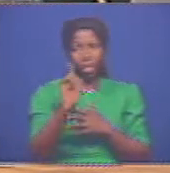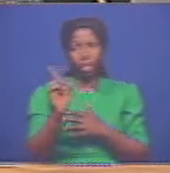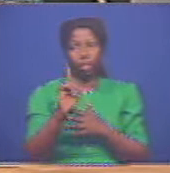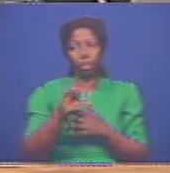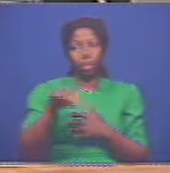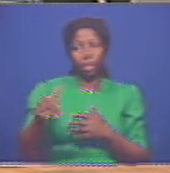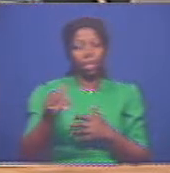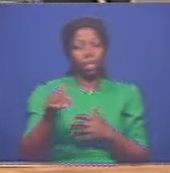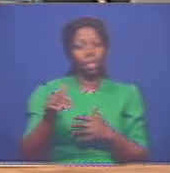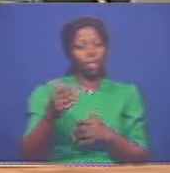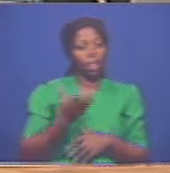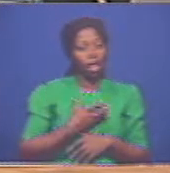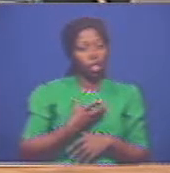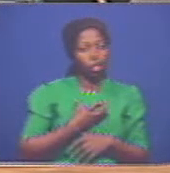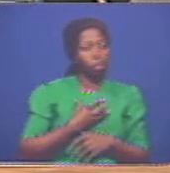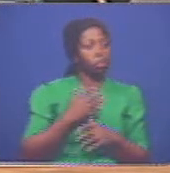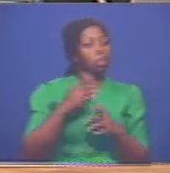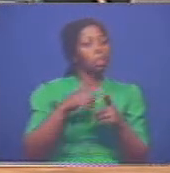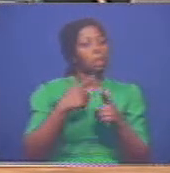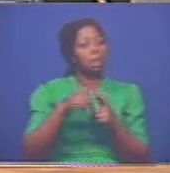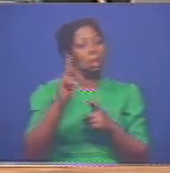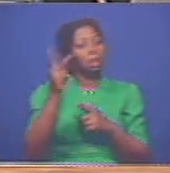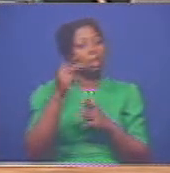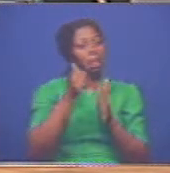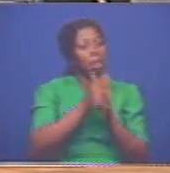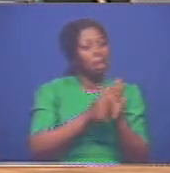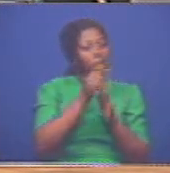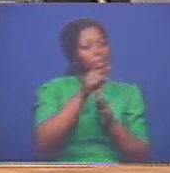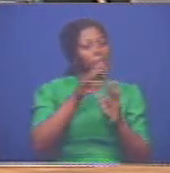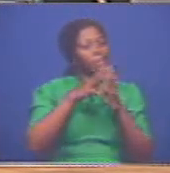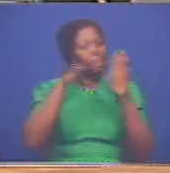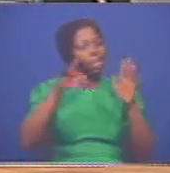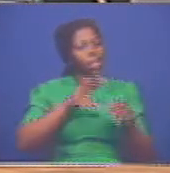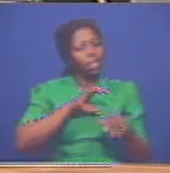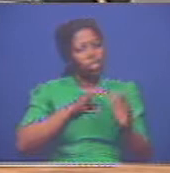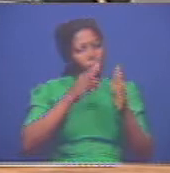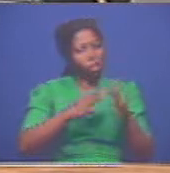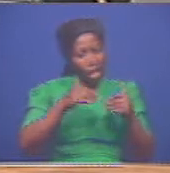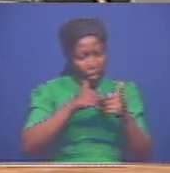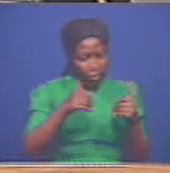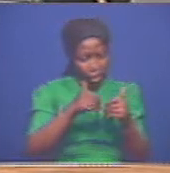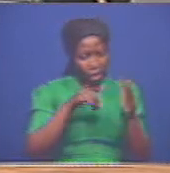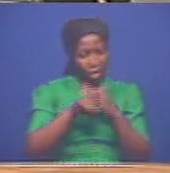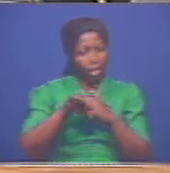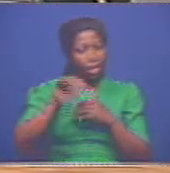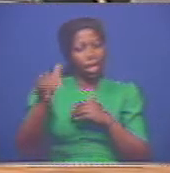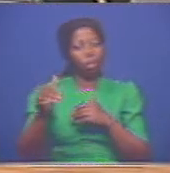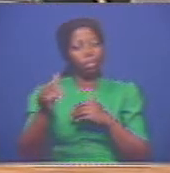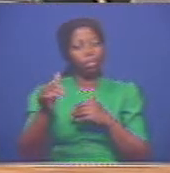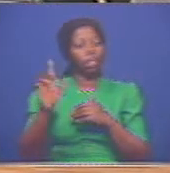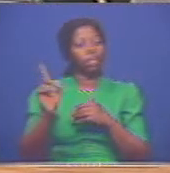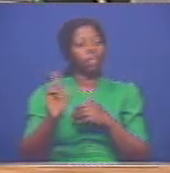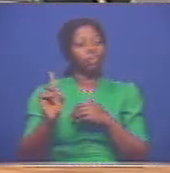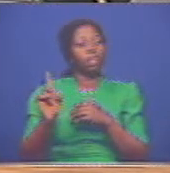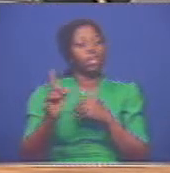Council then, and Kenya Railways, they were the biggest owners of space in the city of Nairobi. As